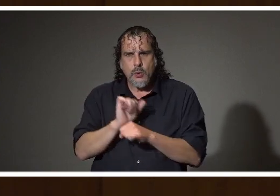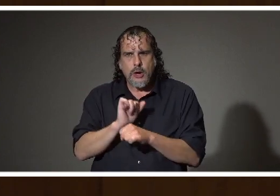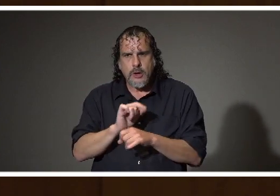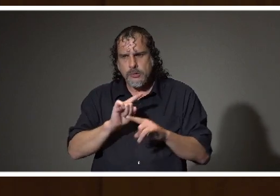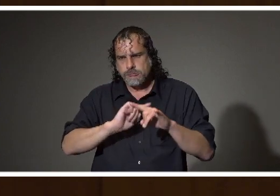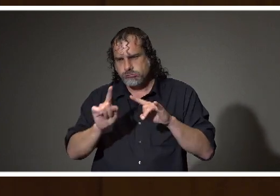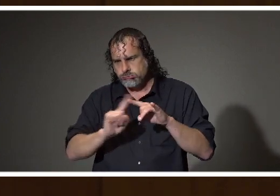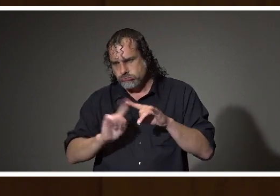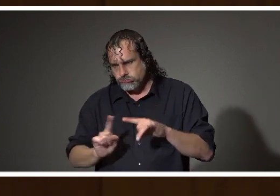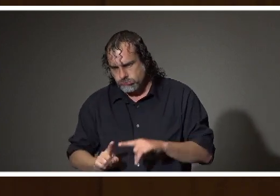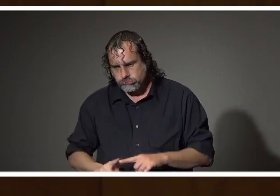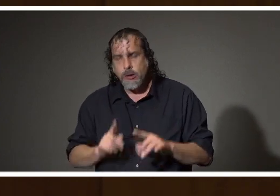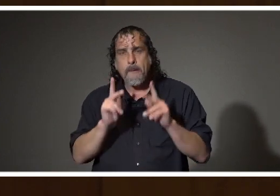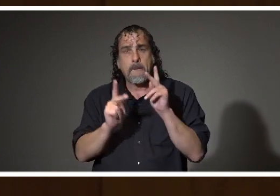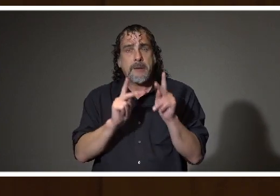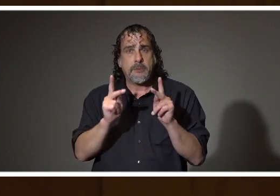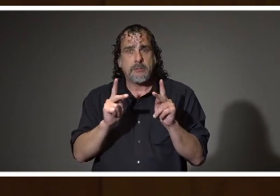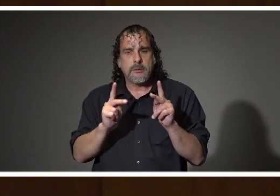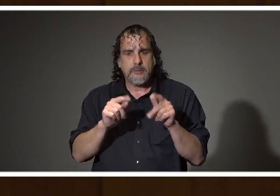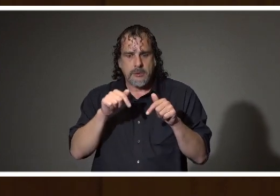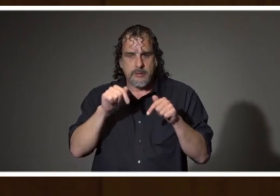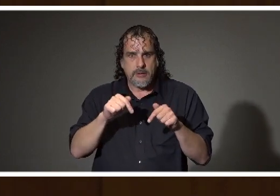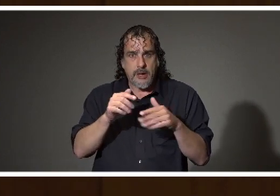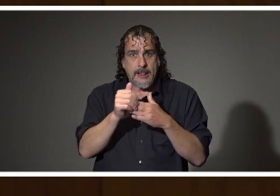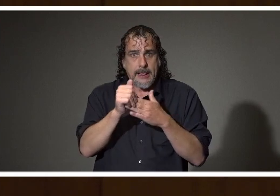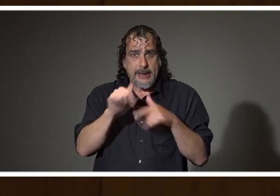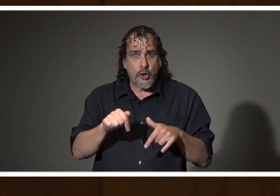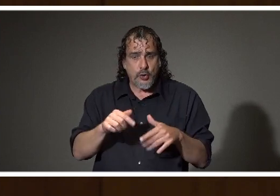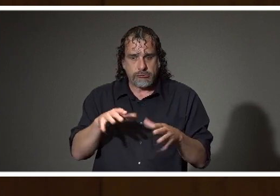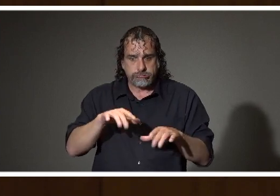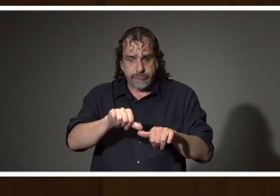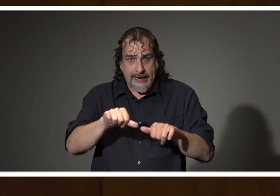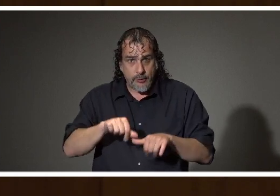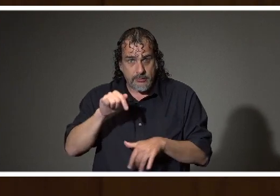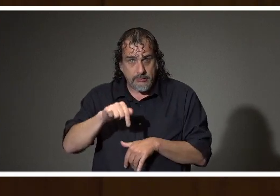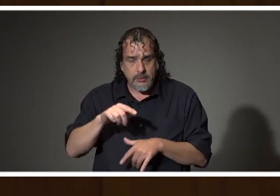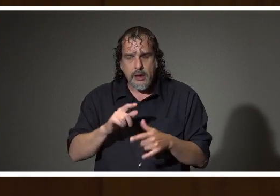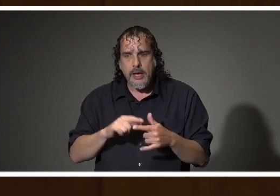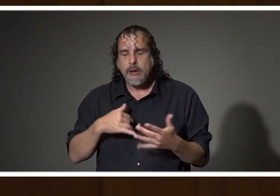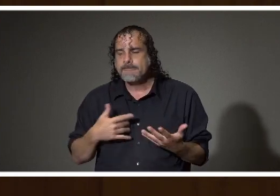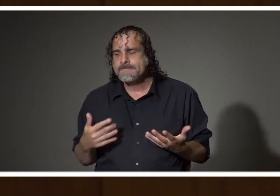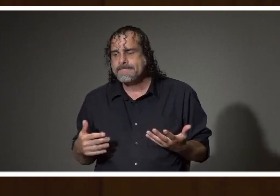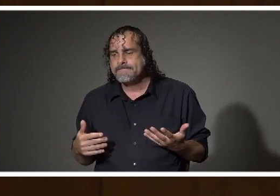folks, both local leadership, working with